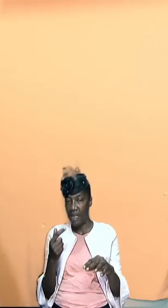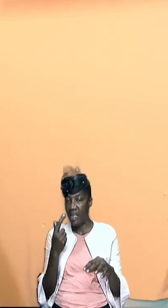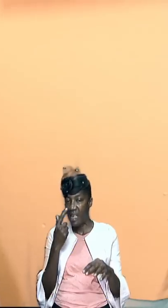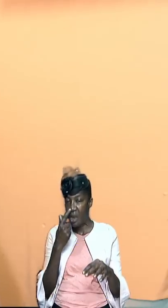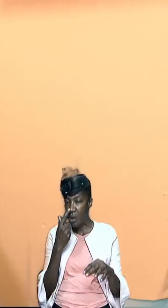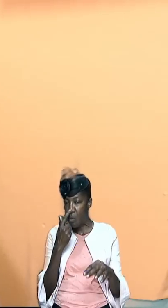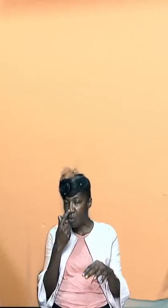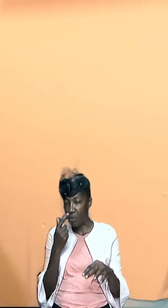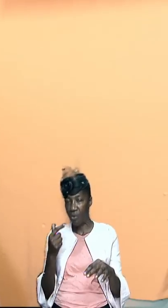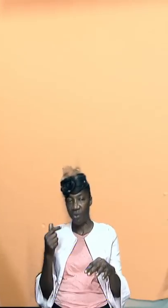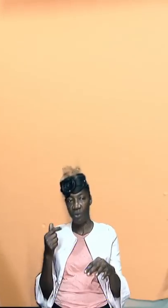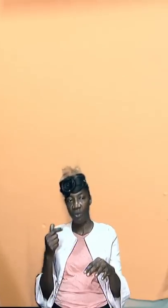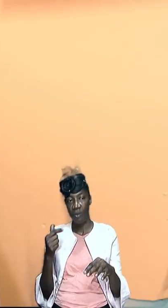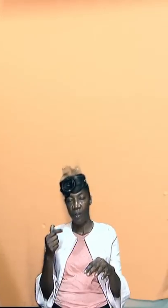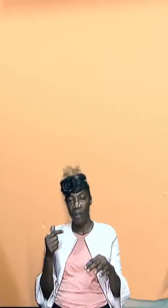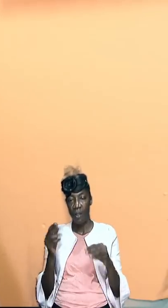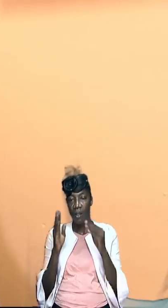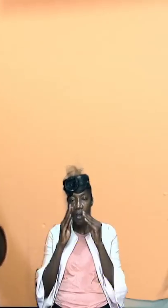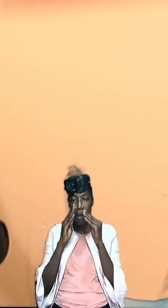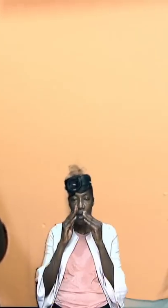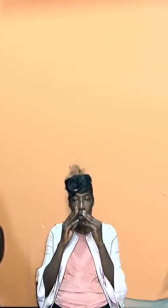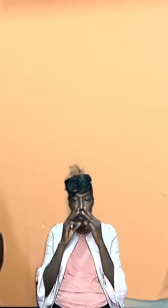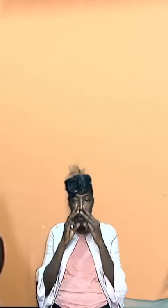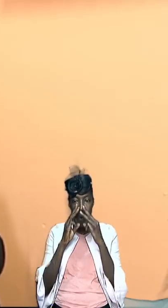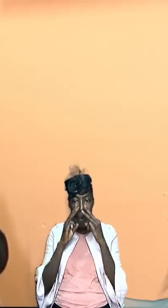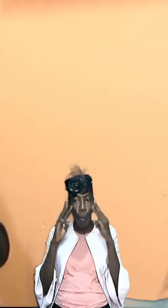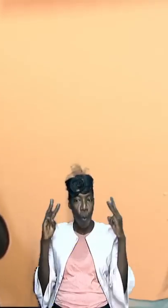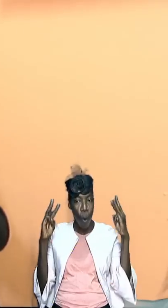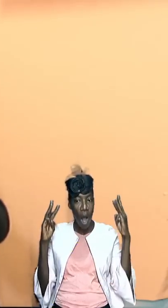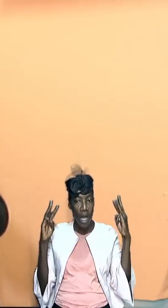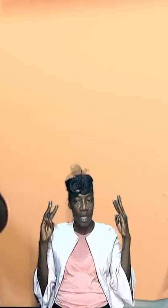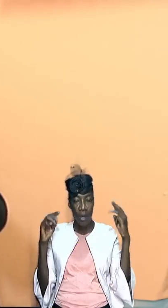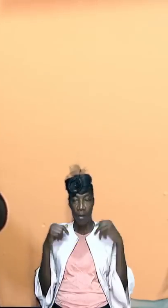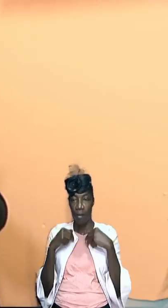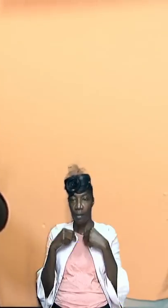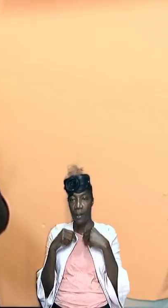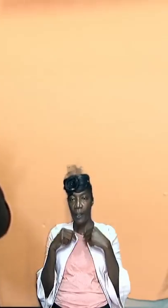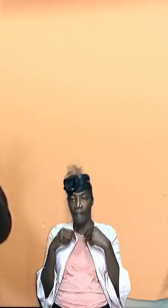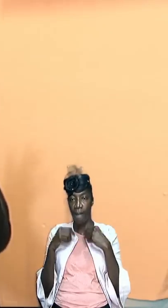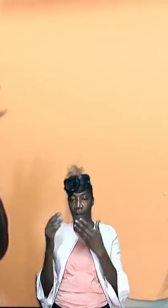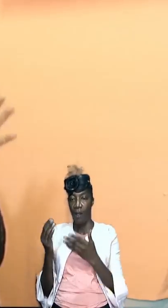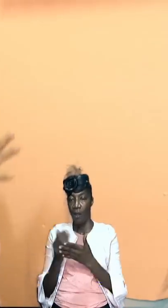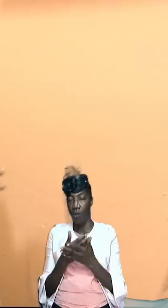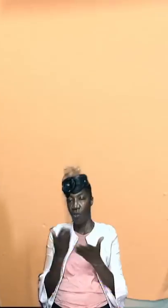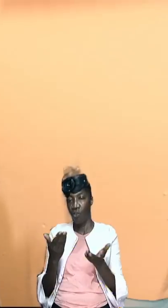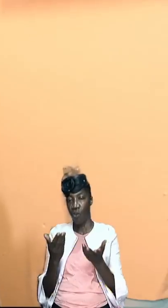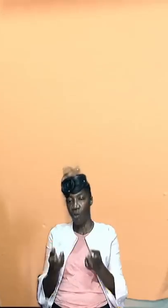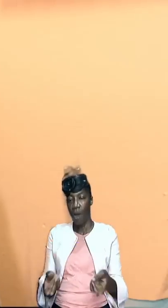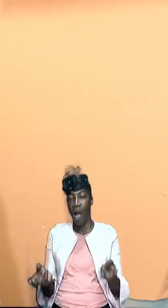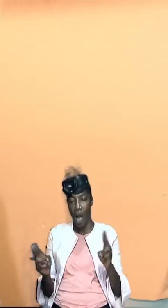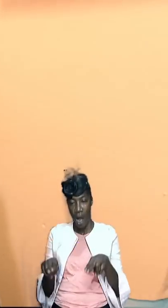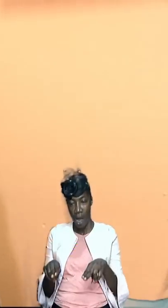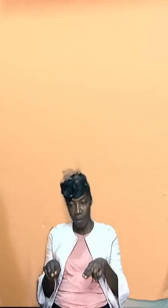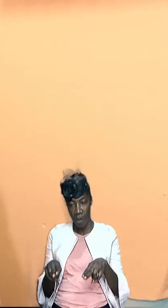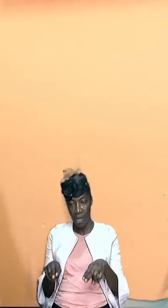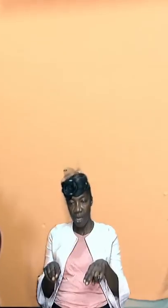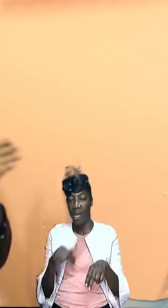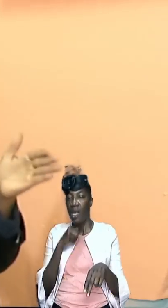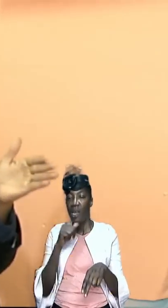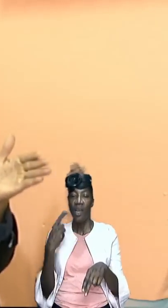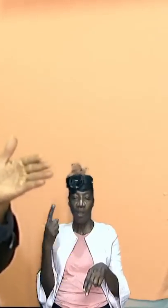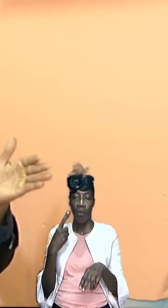nose, which is why that, and then some of it now will be literally